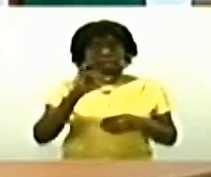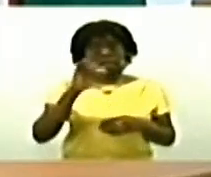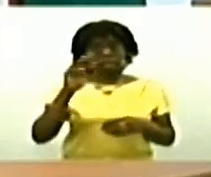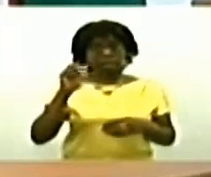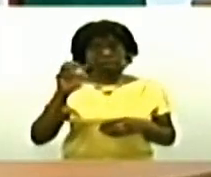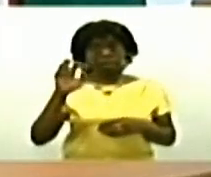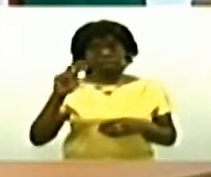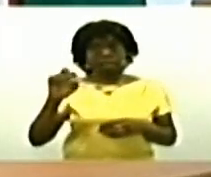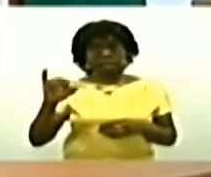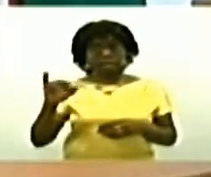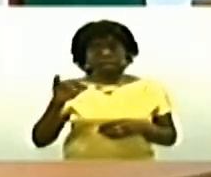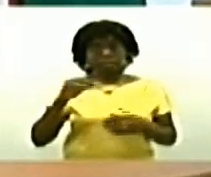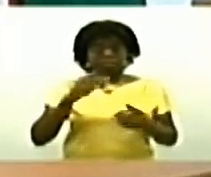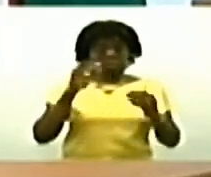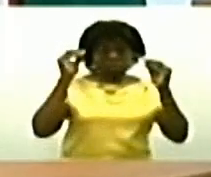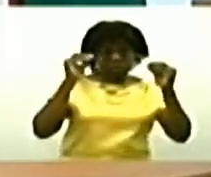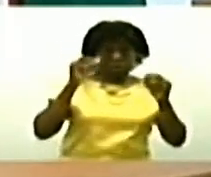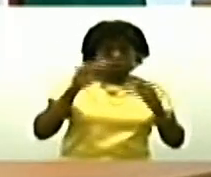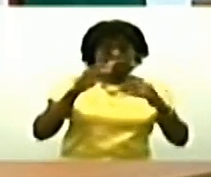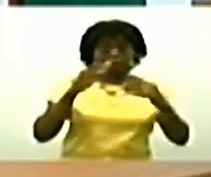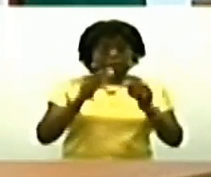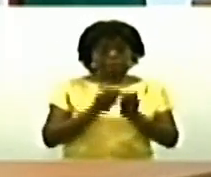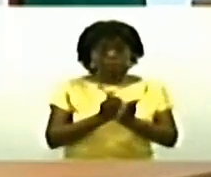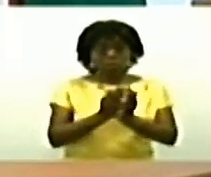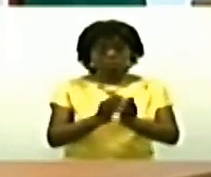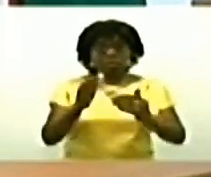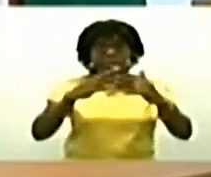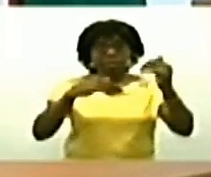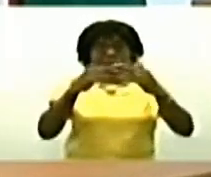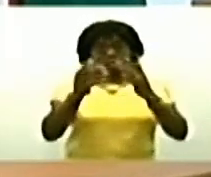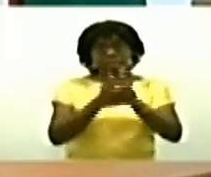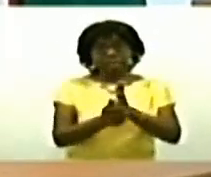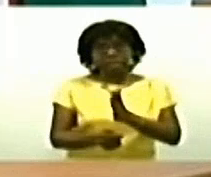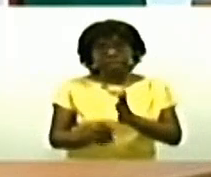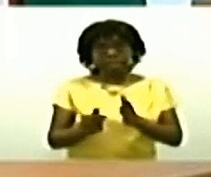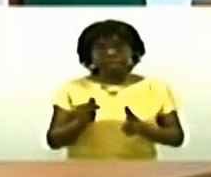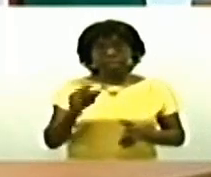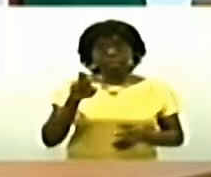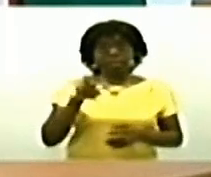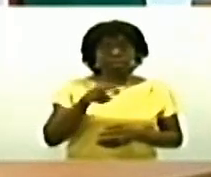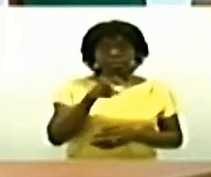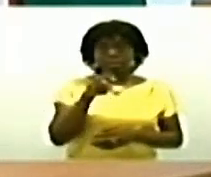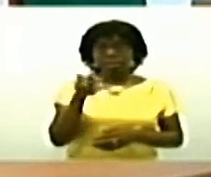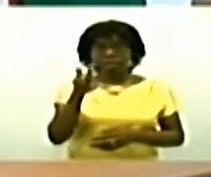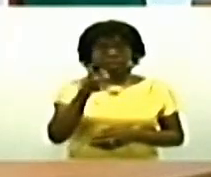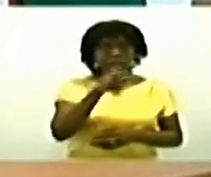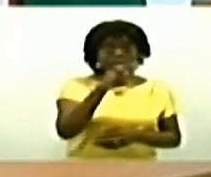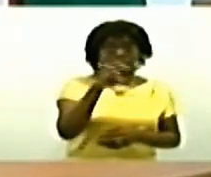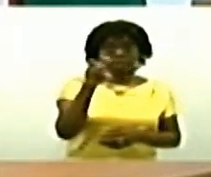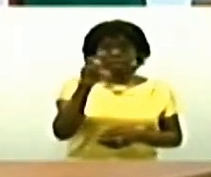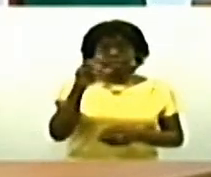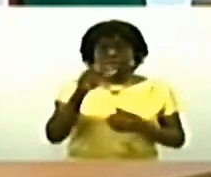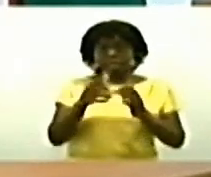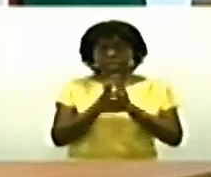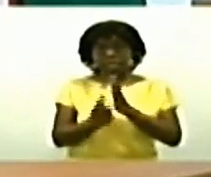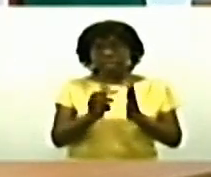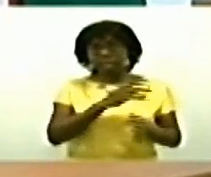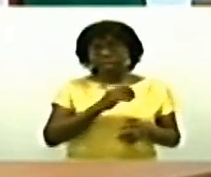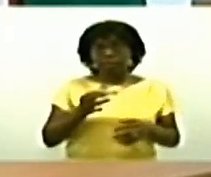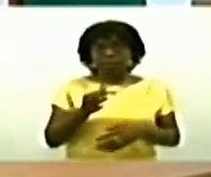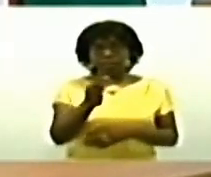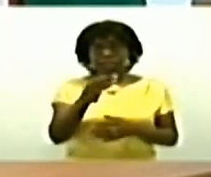building skills, they can be taught navigating skills, and they can be taught fishing